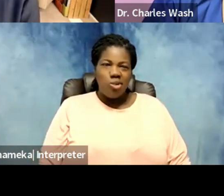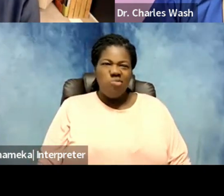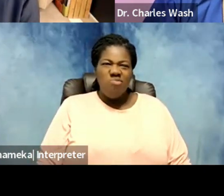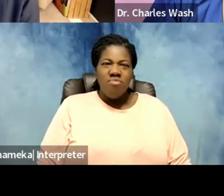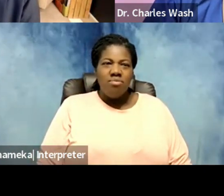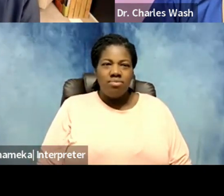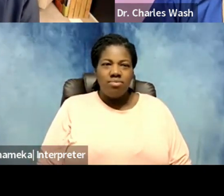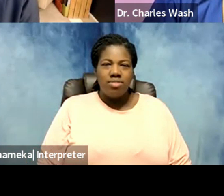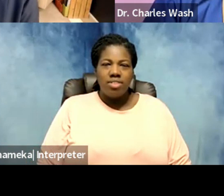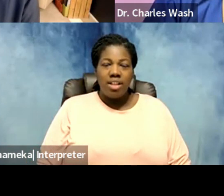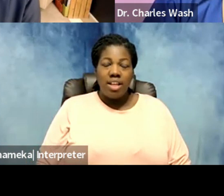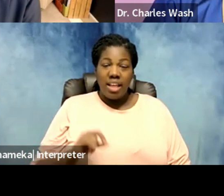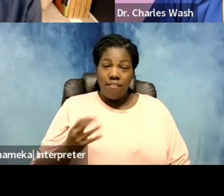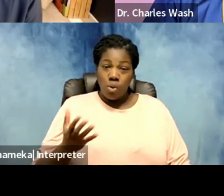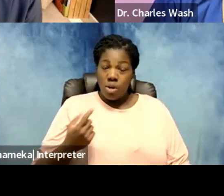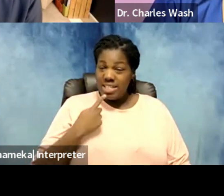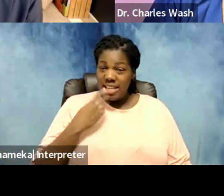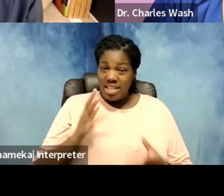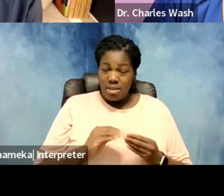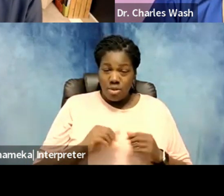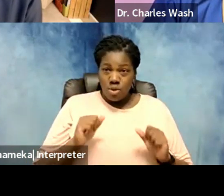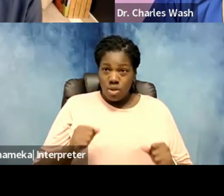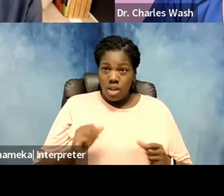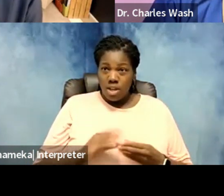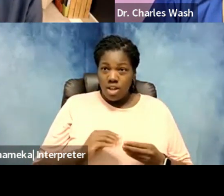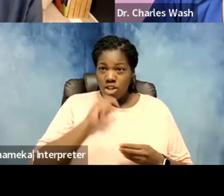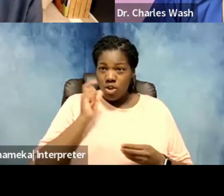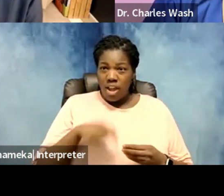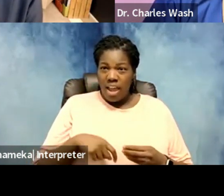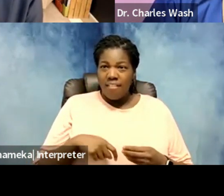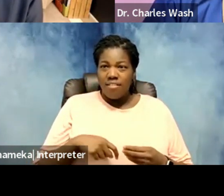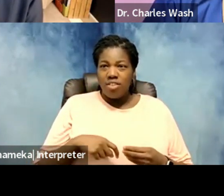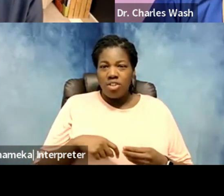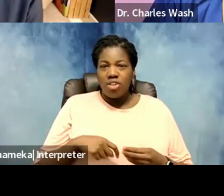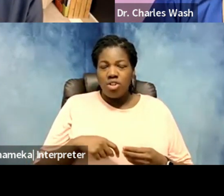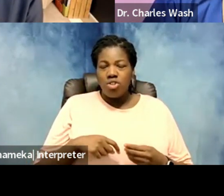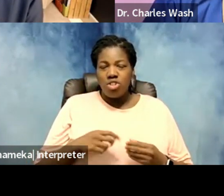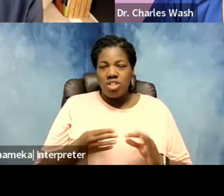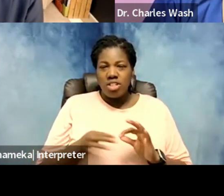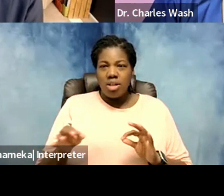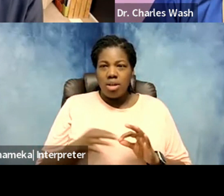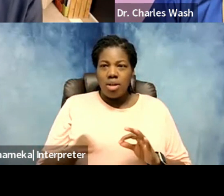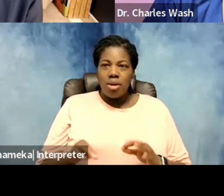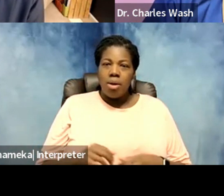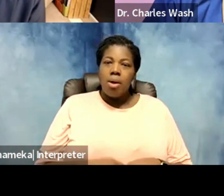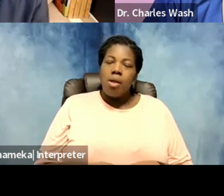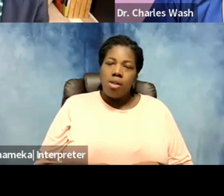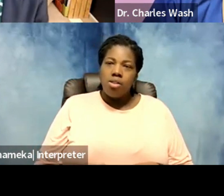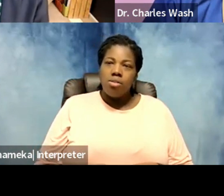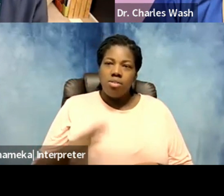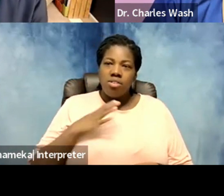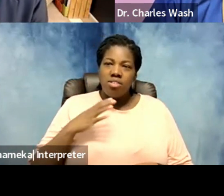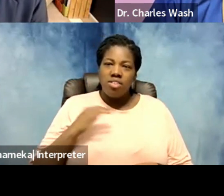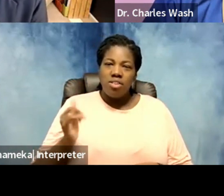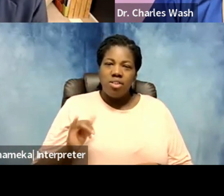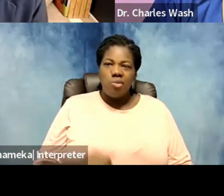You are muted if you wanted to say anything. You're welcome to. Yeah, you don't have to say a camera. Maybe just use words. But that's okay. That's okay too. We've got